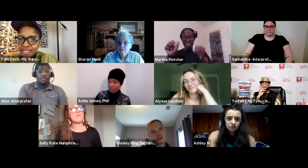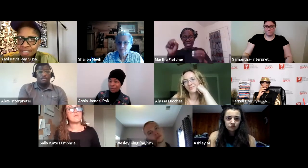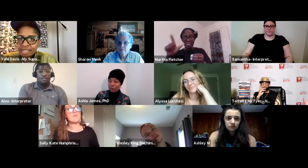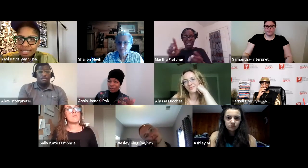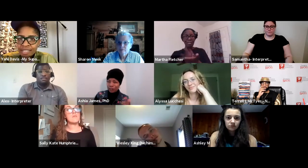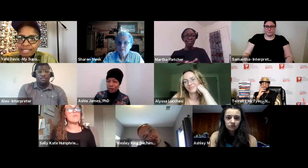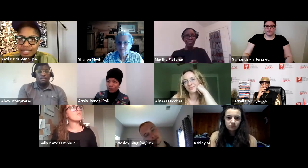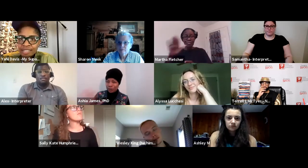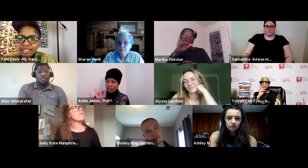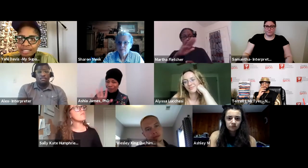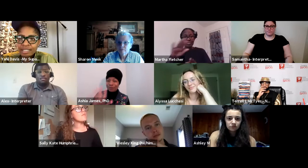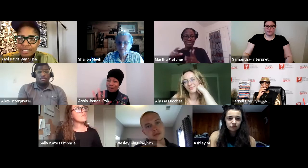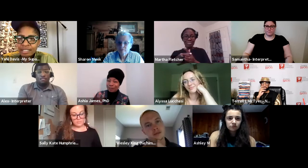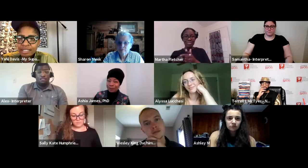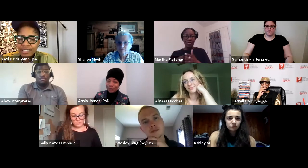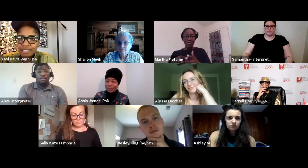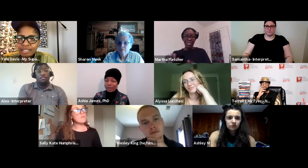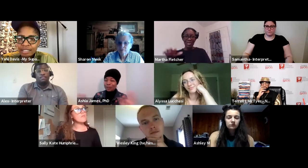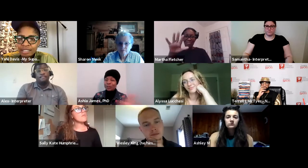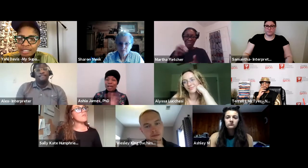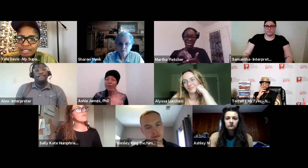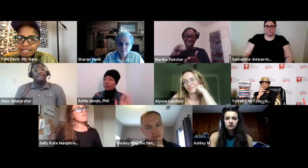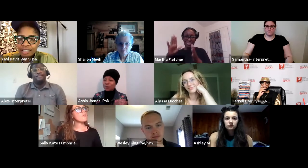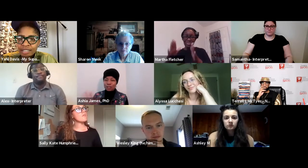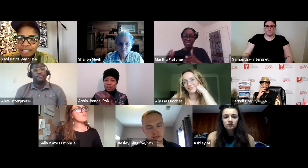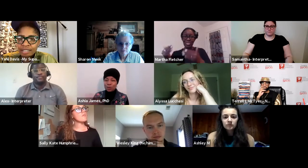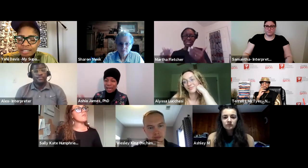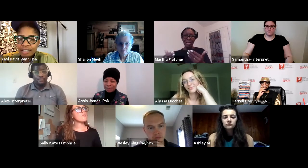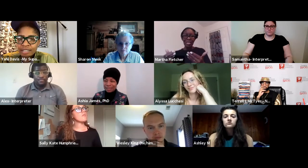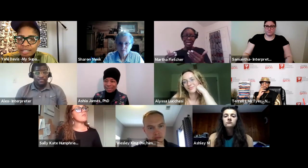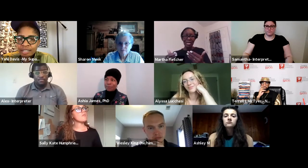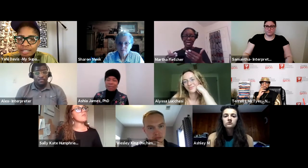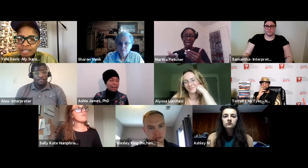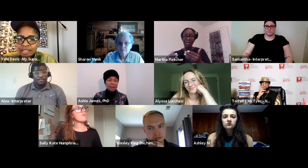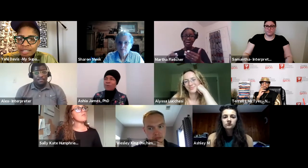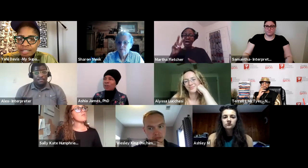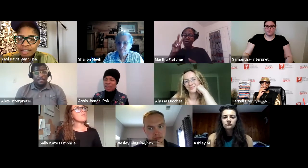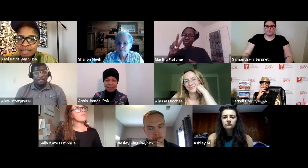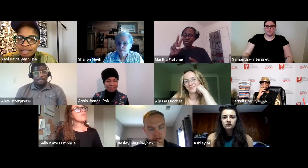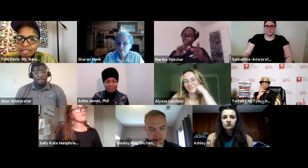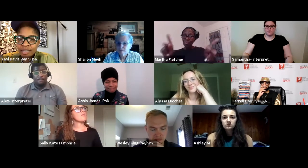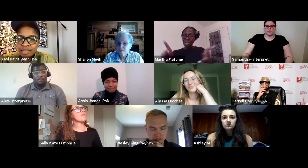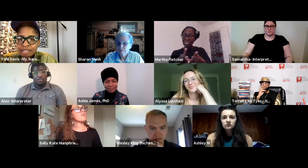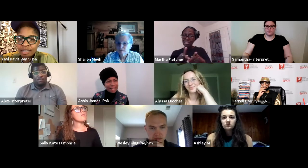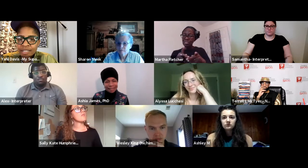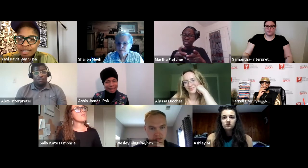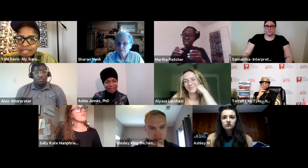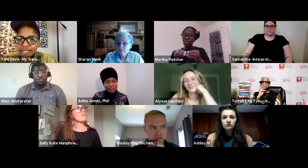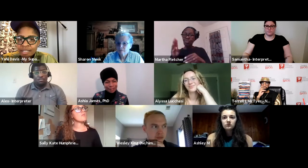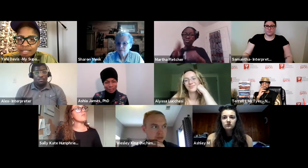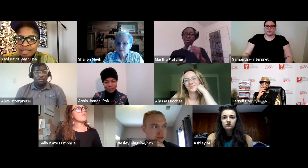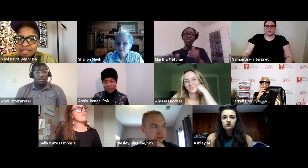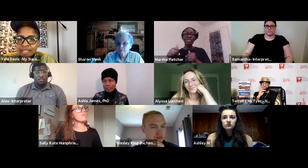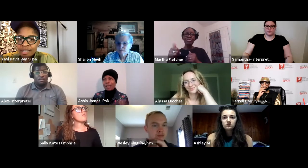university. And when I started, we only had 5 students. So now we're across 2 campuses with more than 10